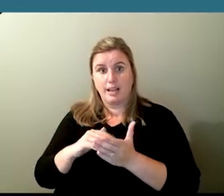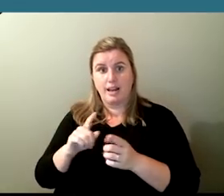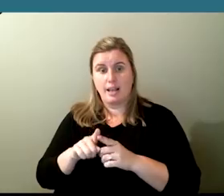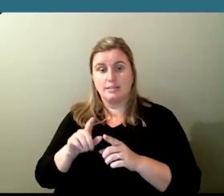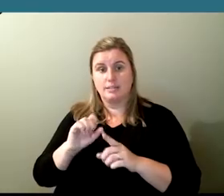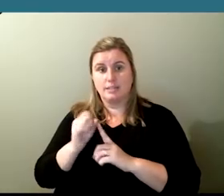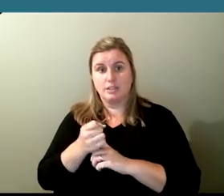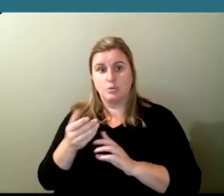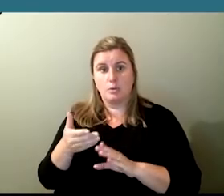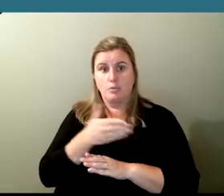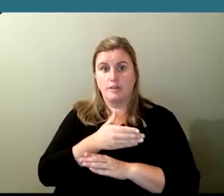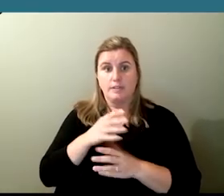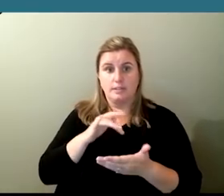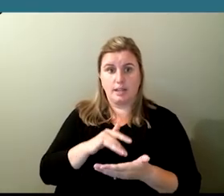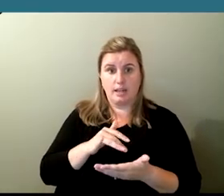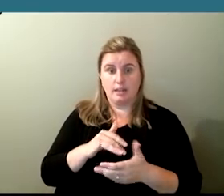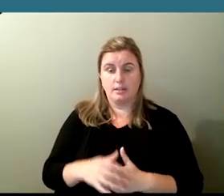the previous study,